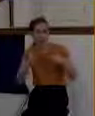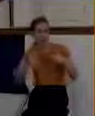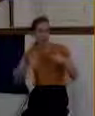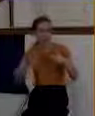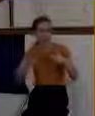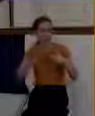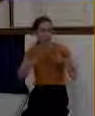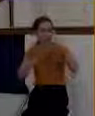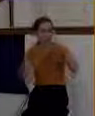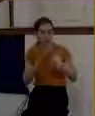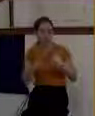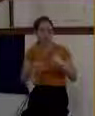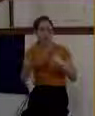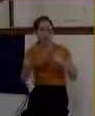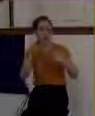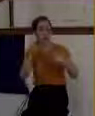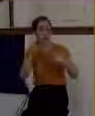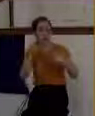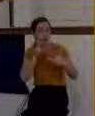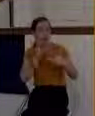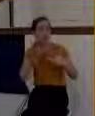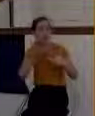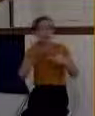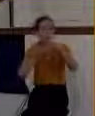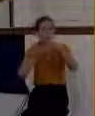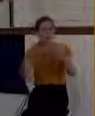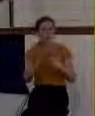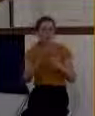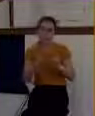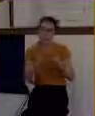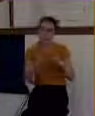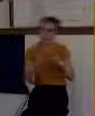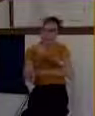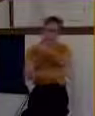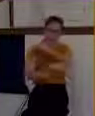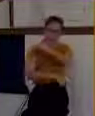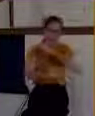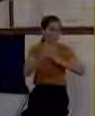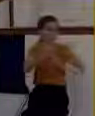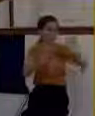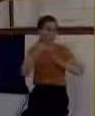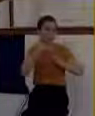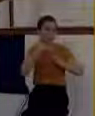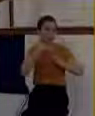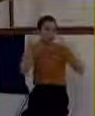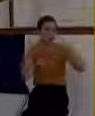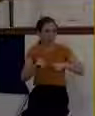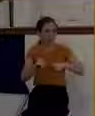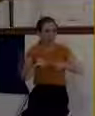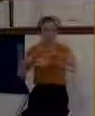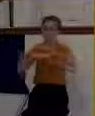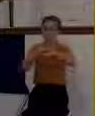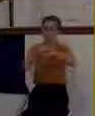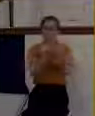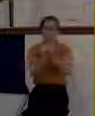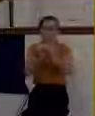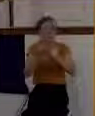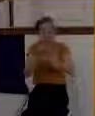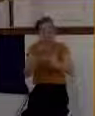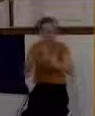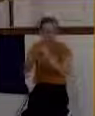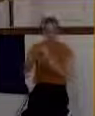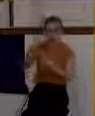were attested by miracles of power. Yet with all these warnings that he received, and with this message from this